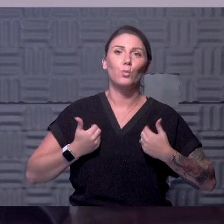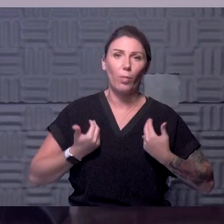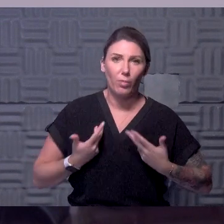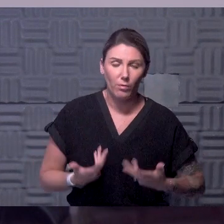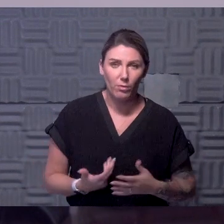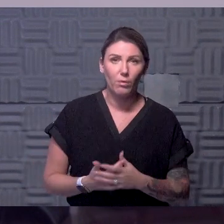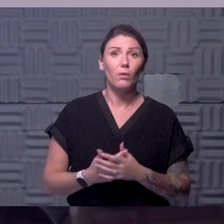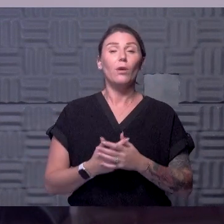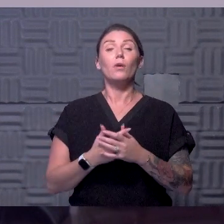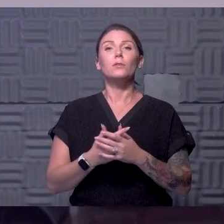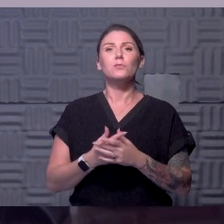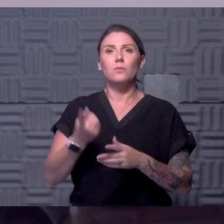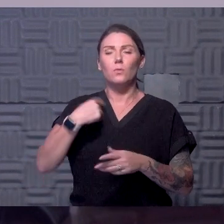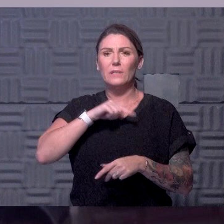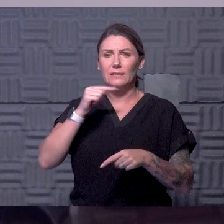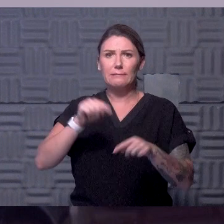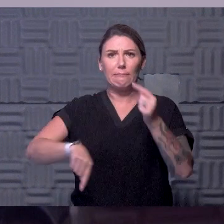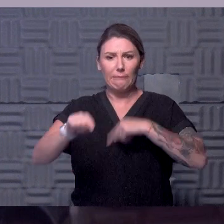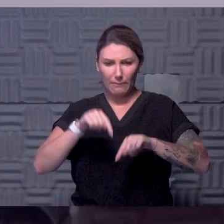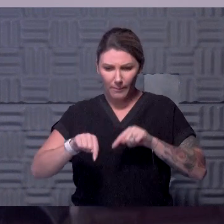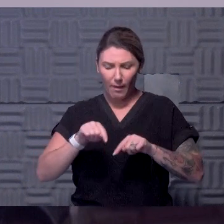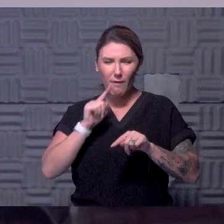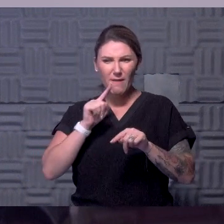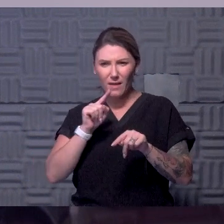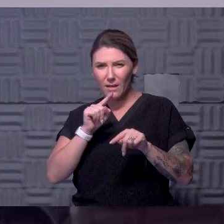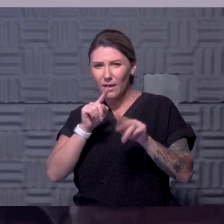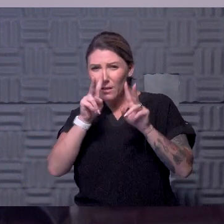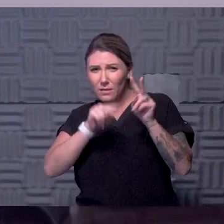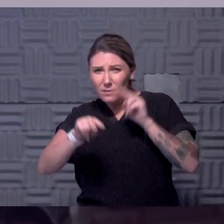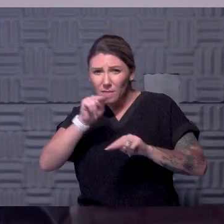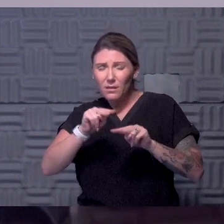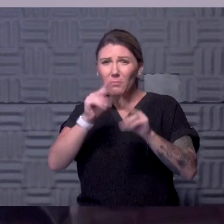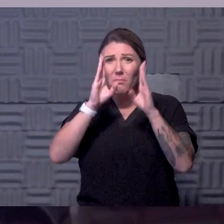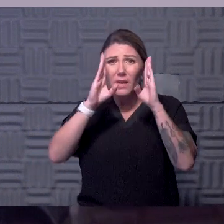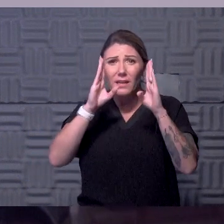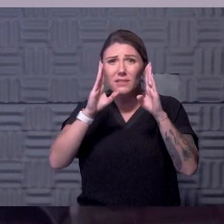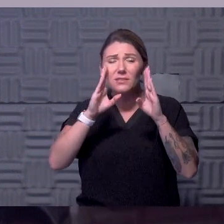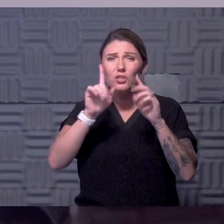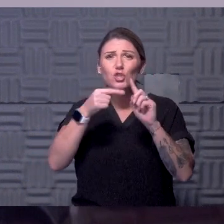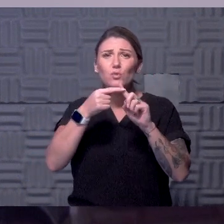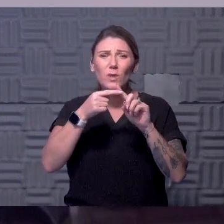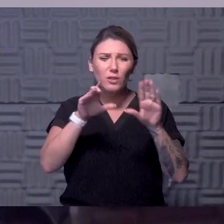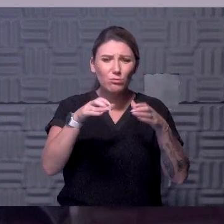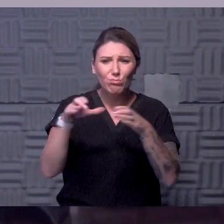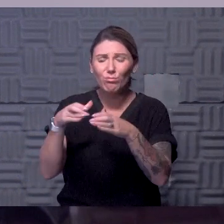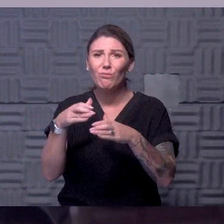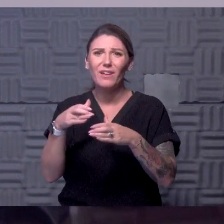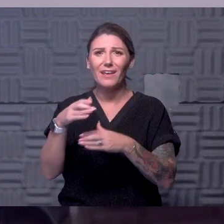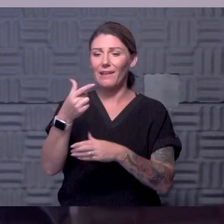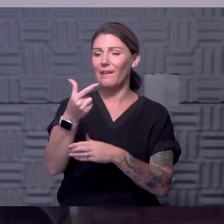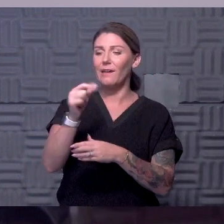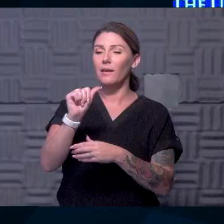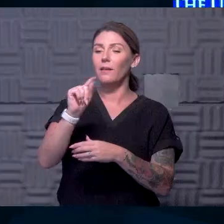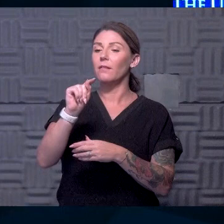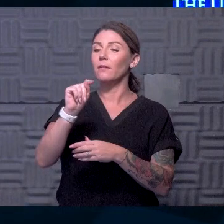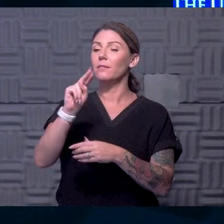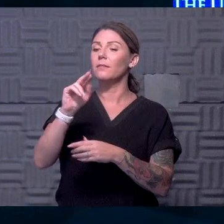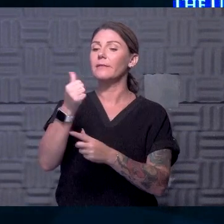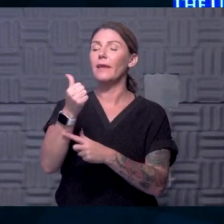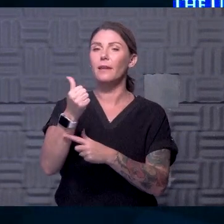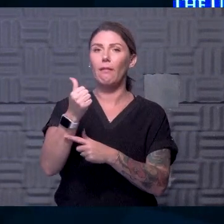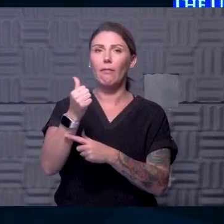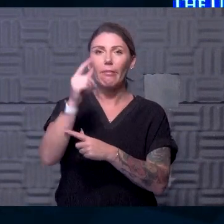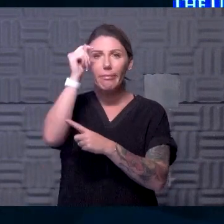need to keep coming back to that too and paying attention as we look at gating theory, which is a theory based on percentages.